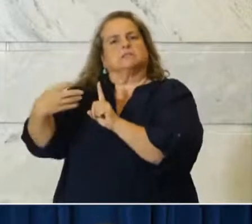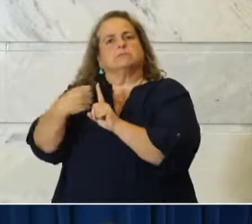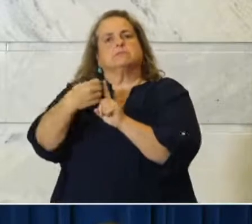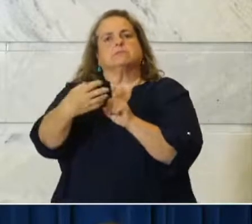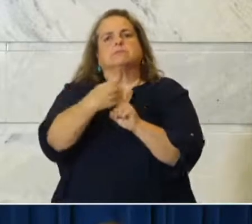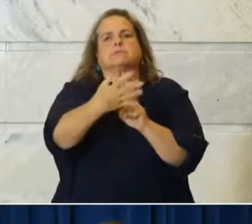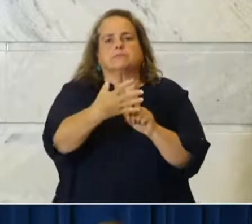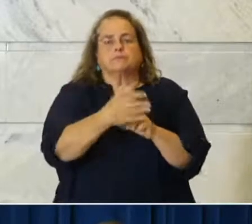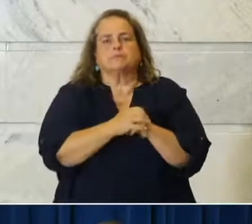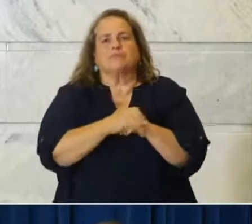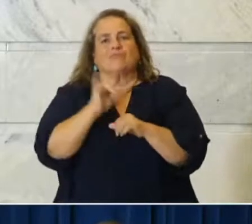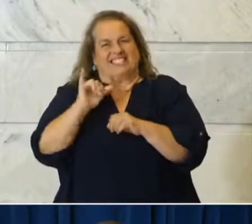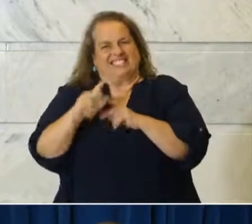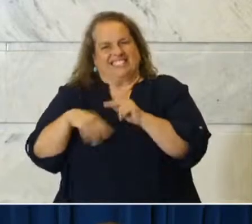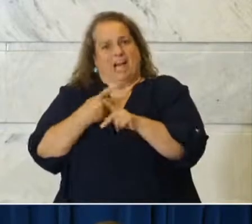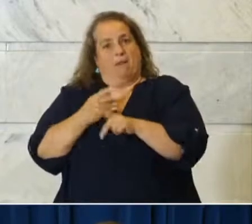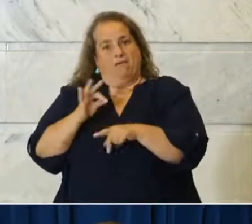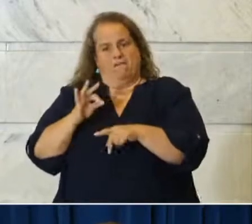we are investing